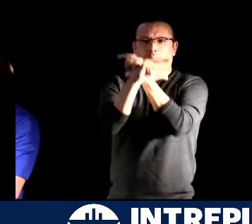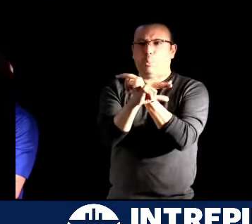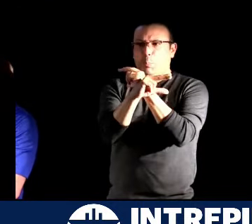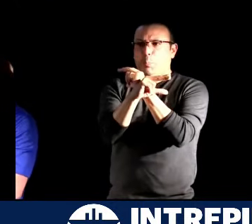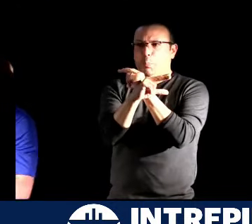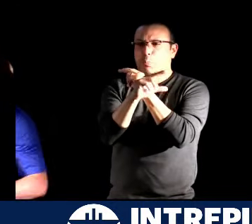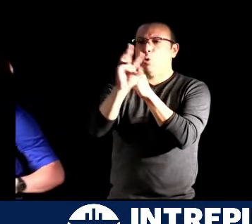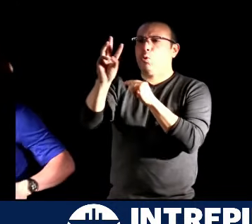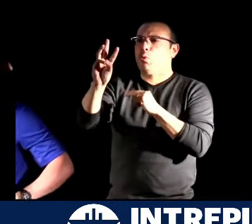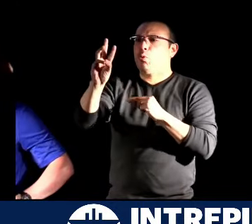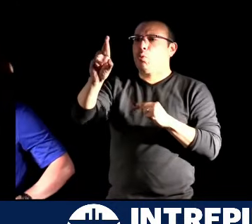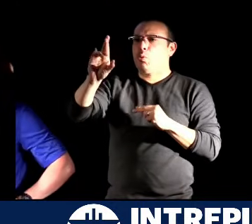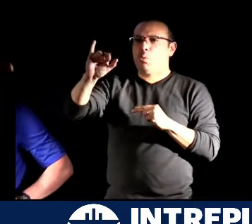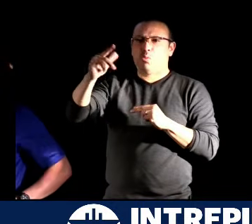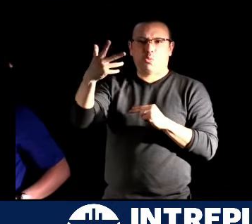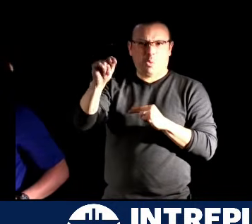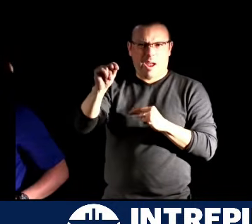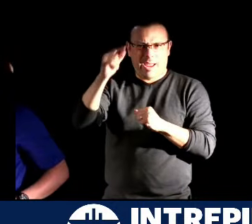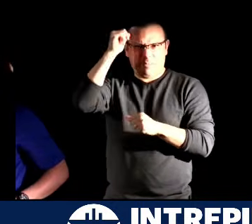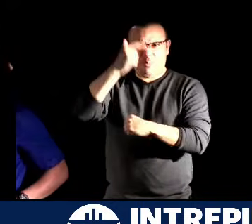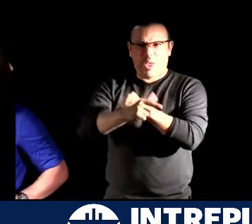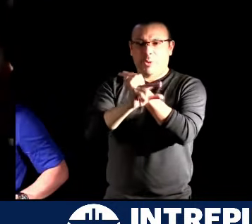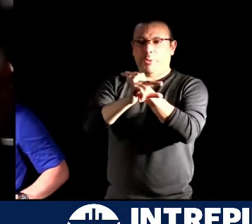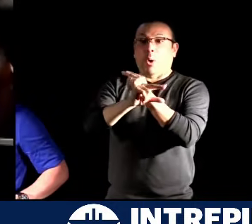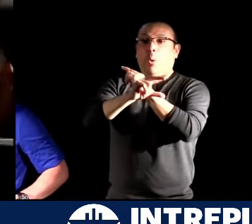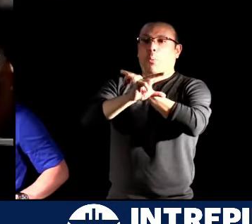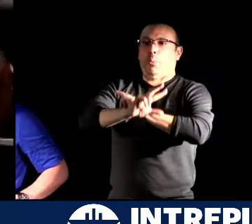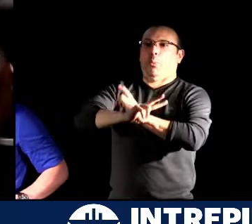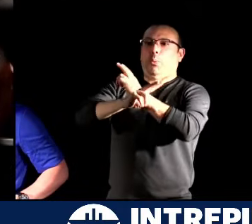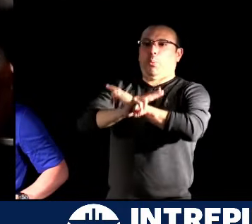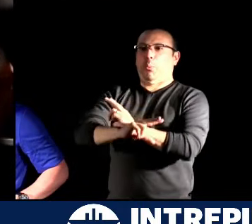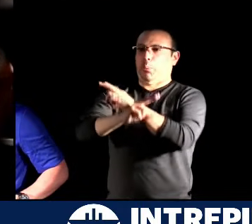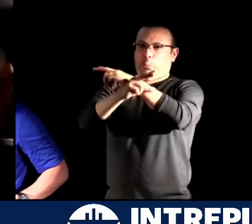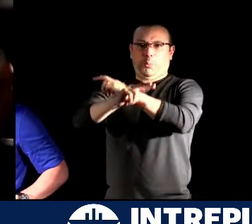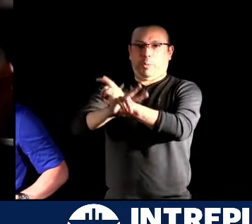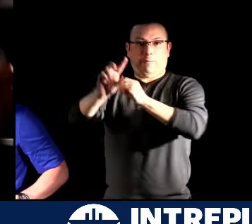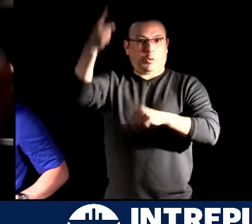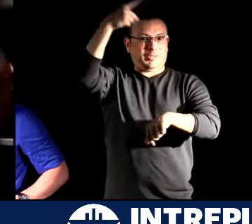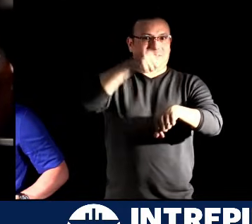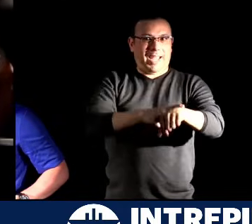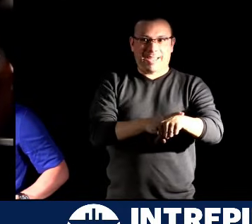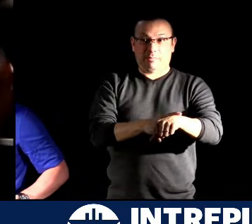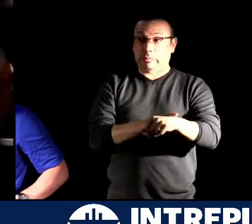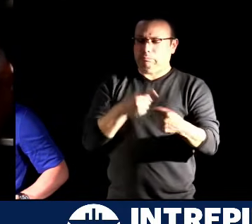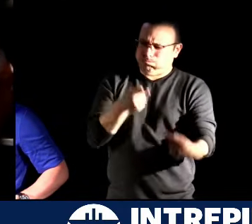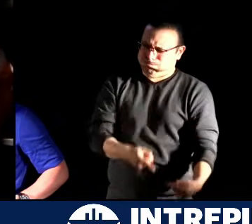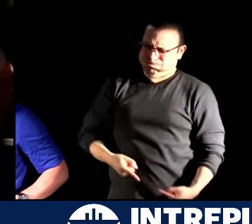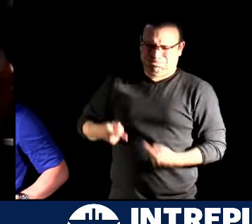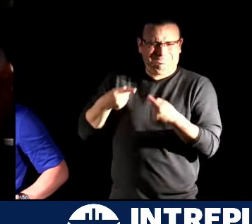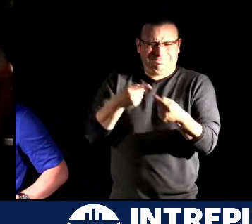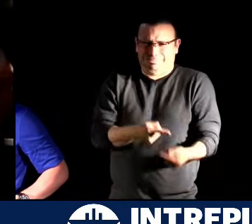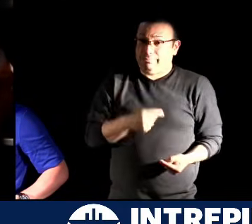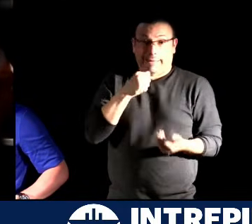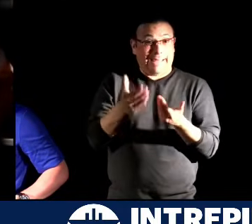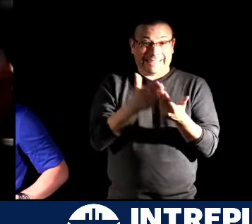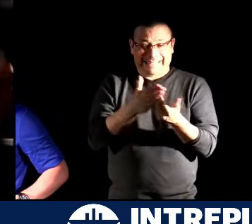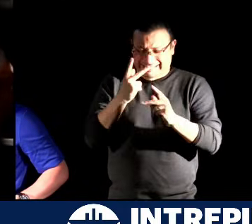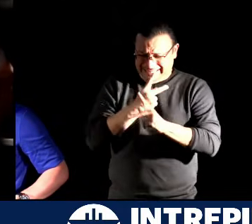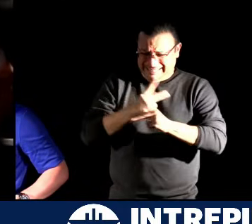flight. And you can go how much hardship they went through to realize that. In